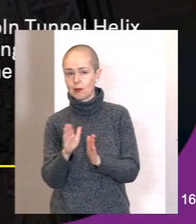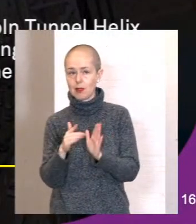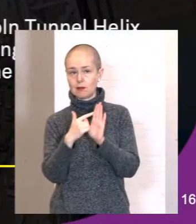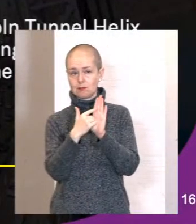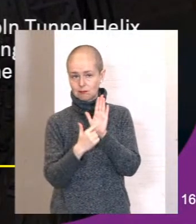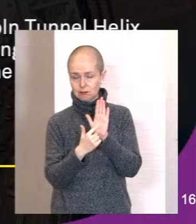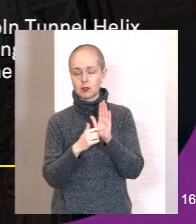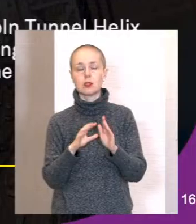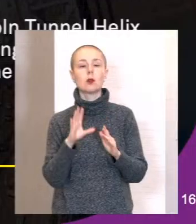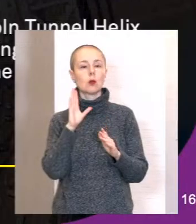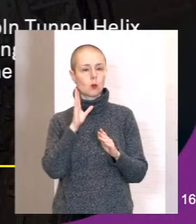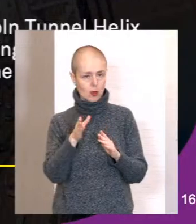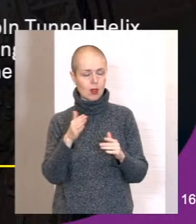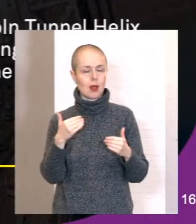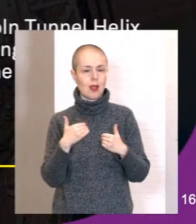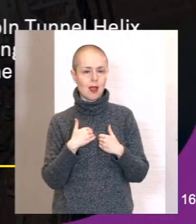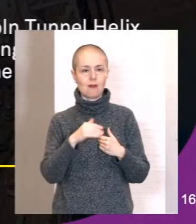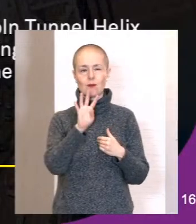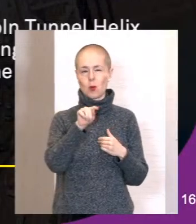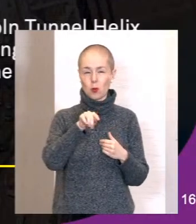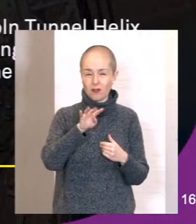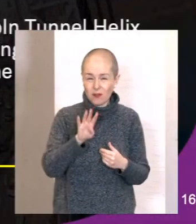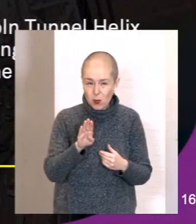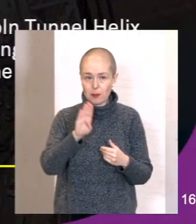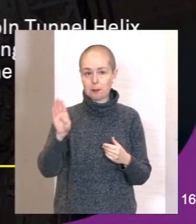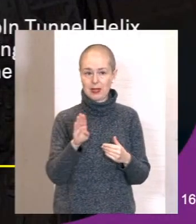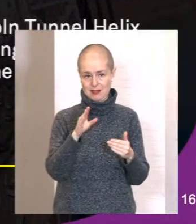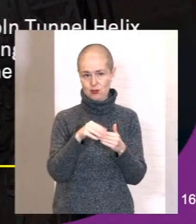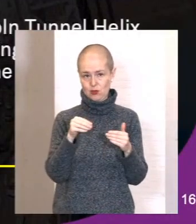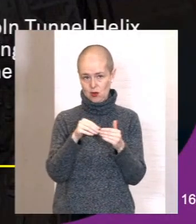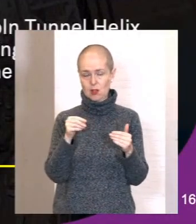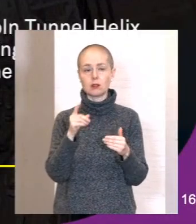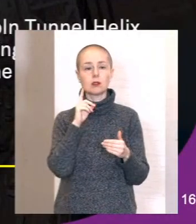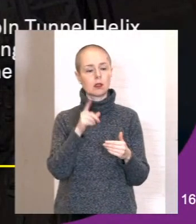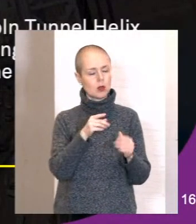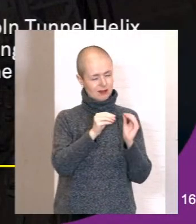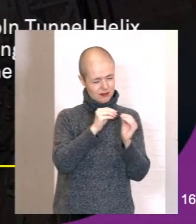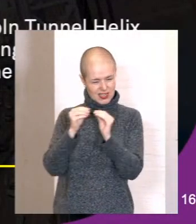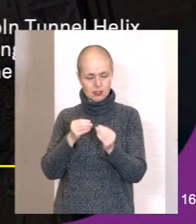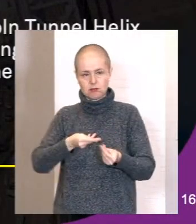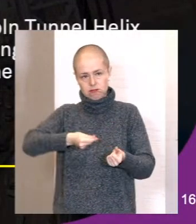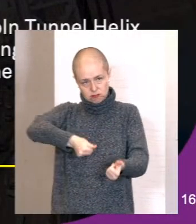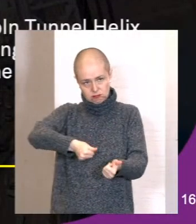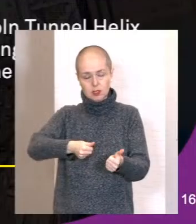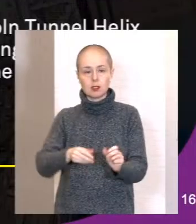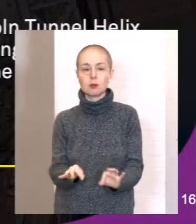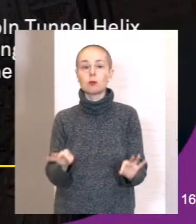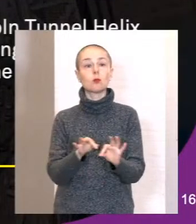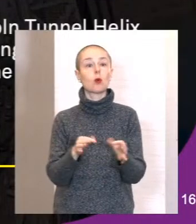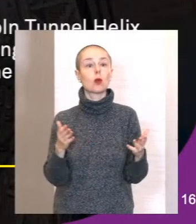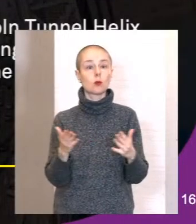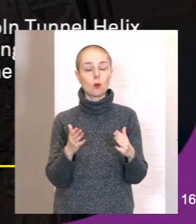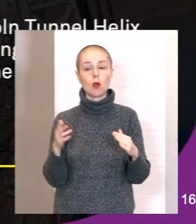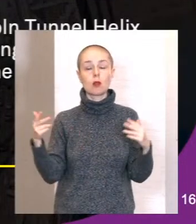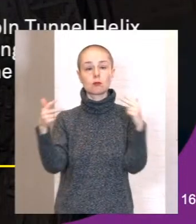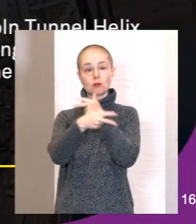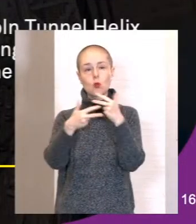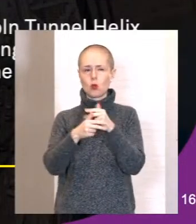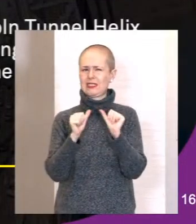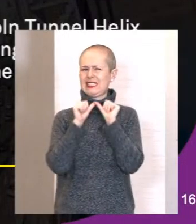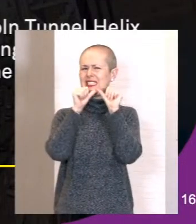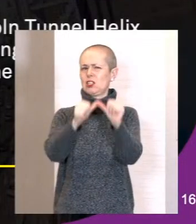drive $4.4 billion in state of good repair spending to ensure the resiliency of our crossings for another